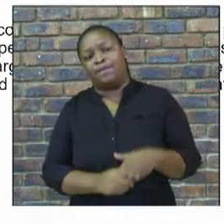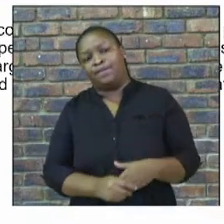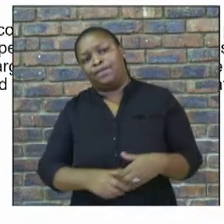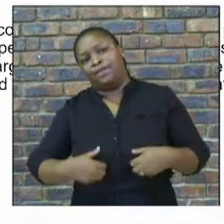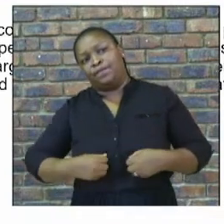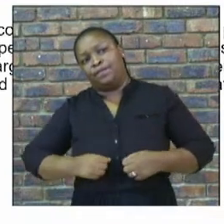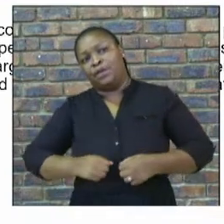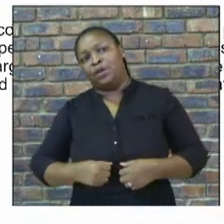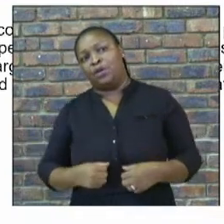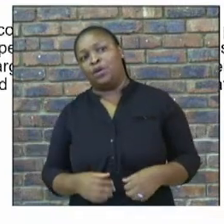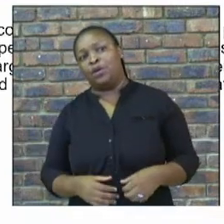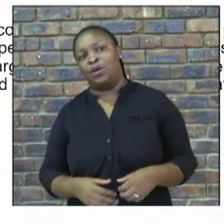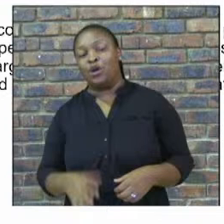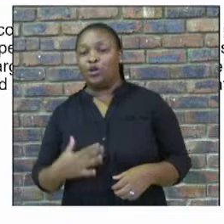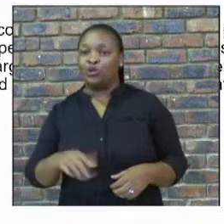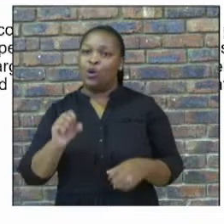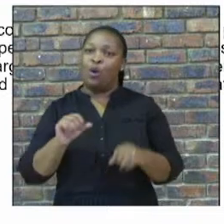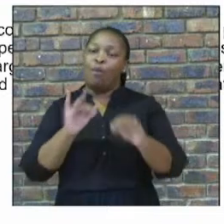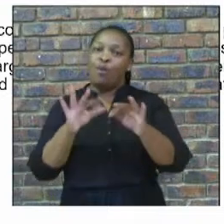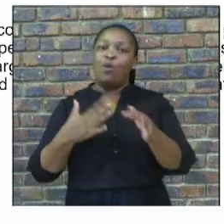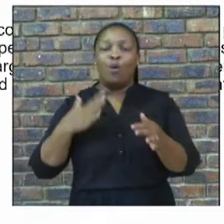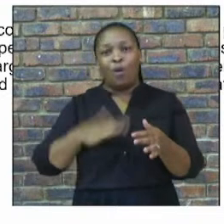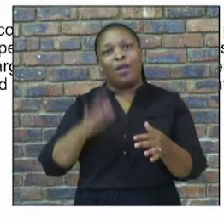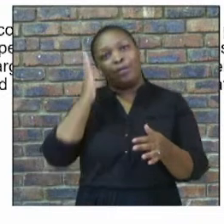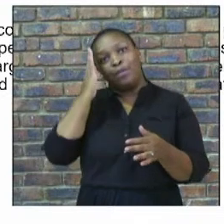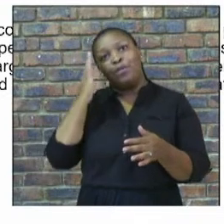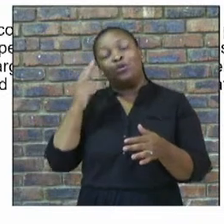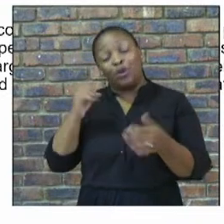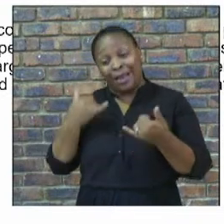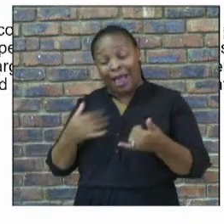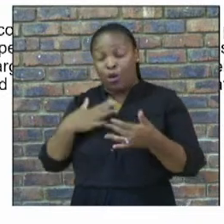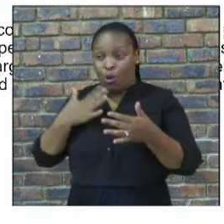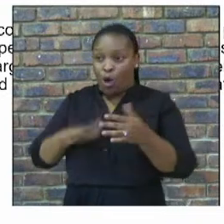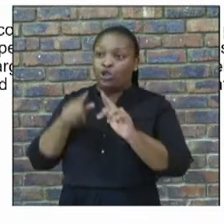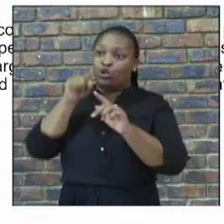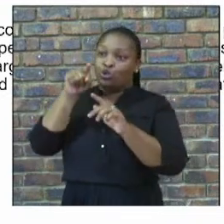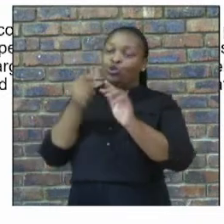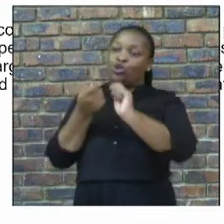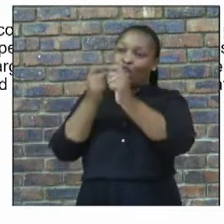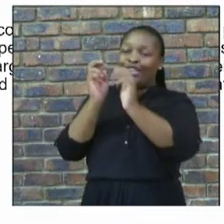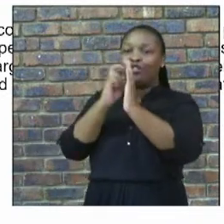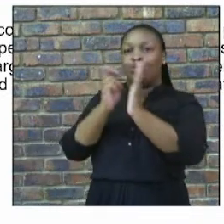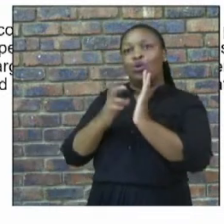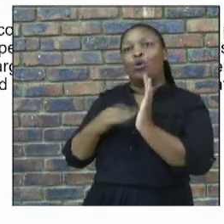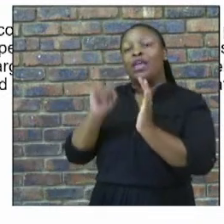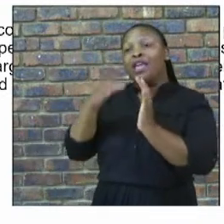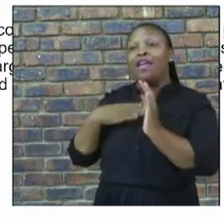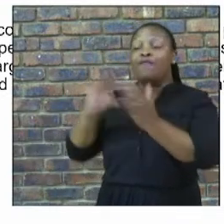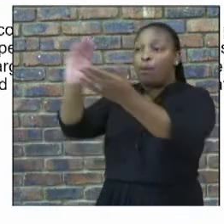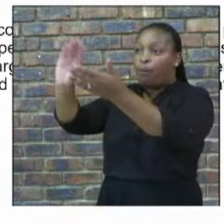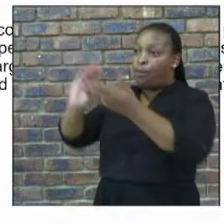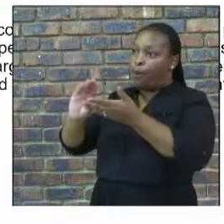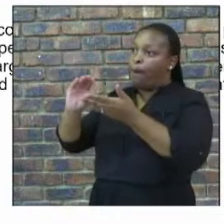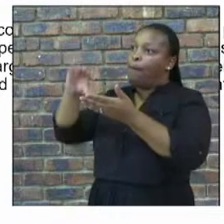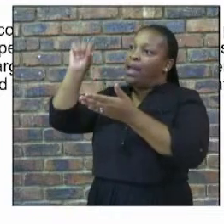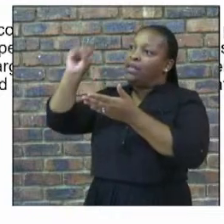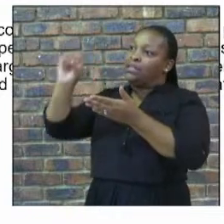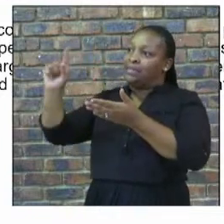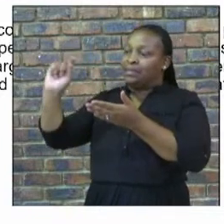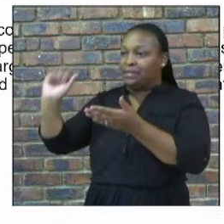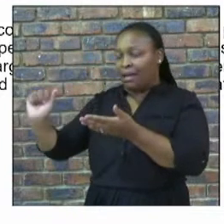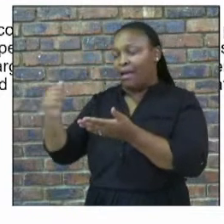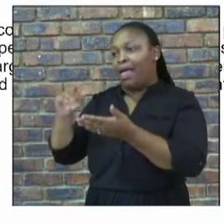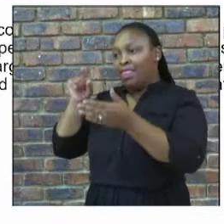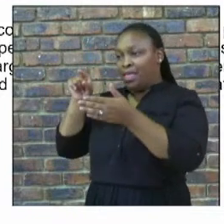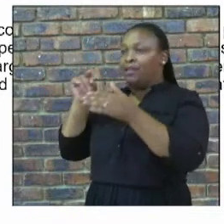a tsebe gore motho o fundilwe. So one thing that we want to propose, gore are being this system as government,